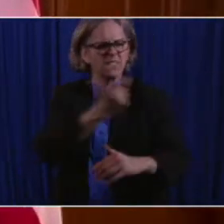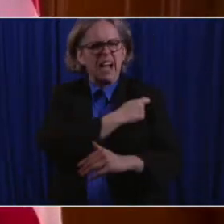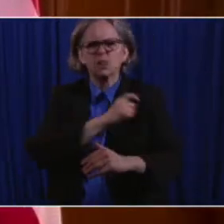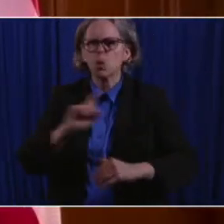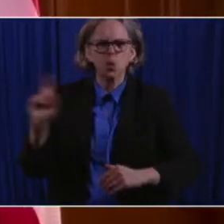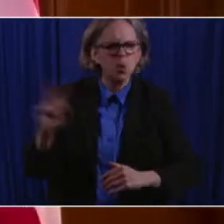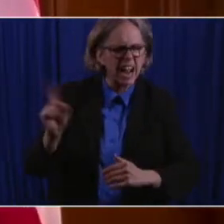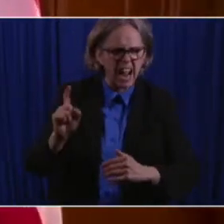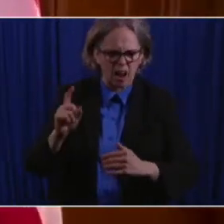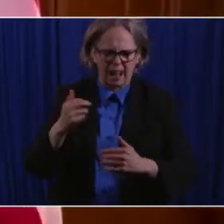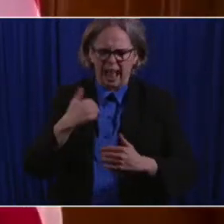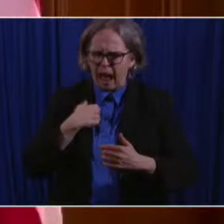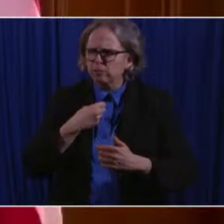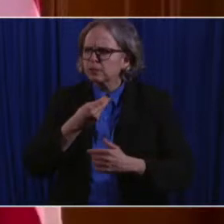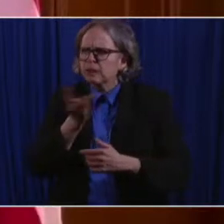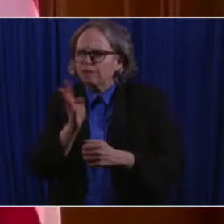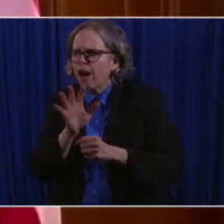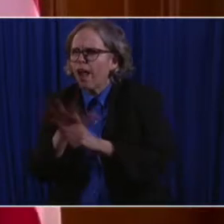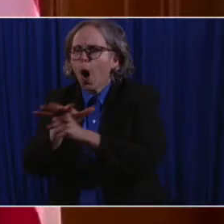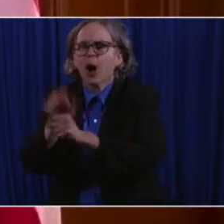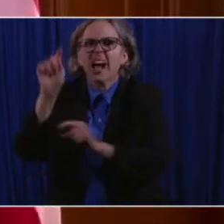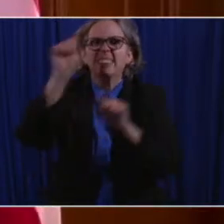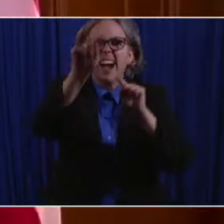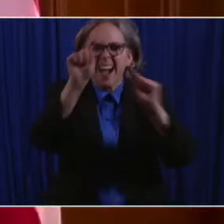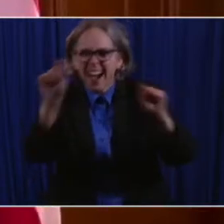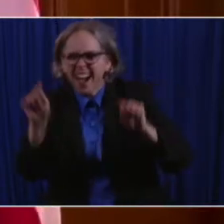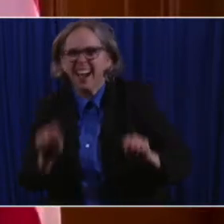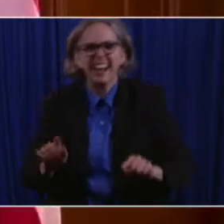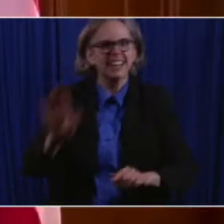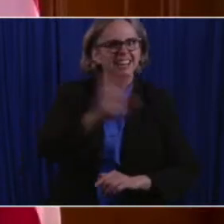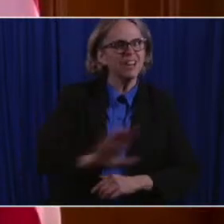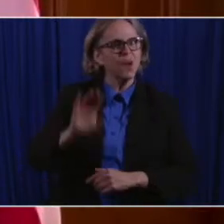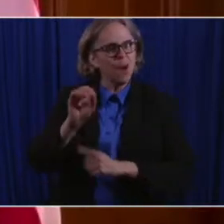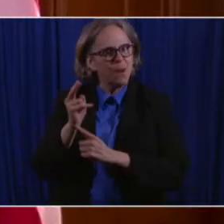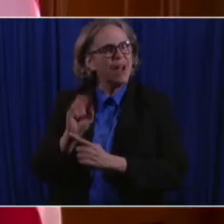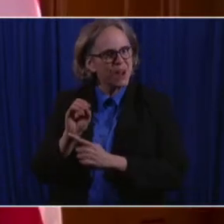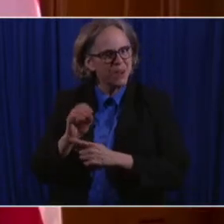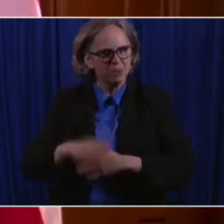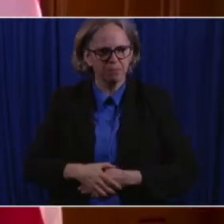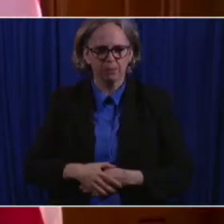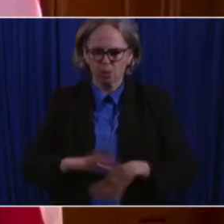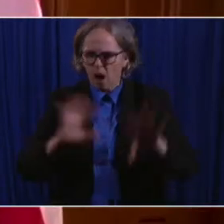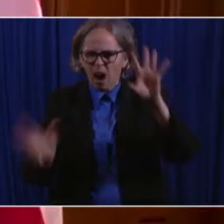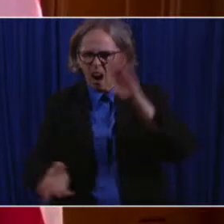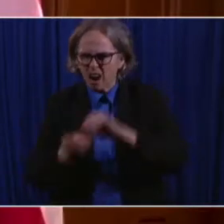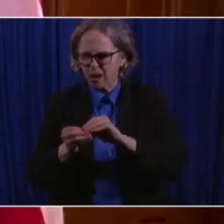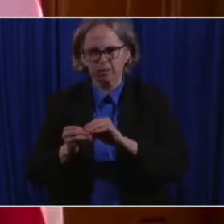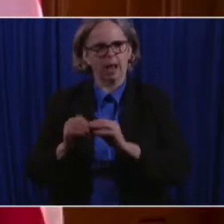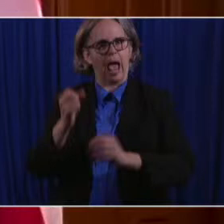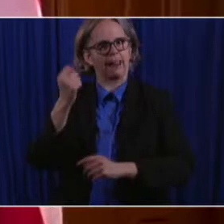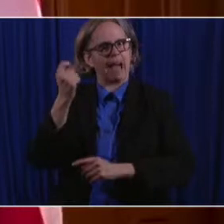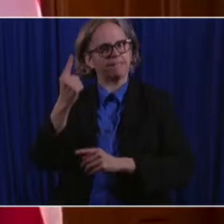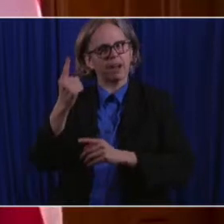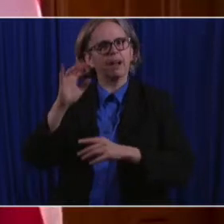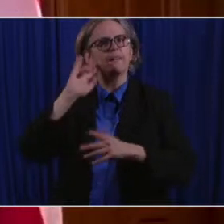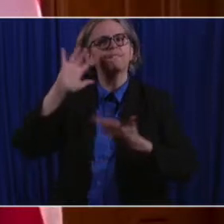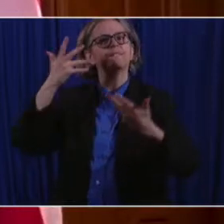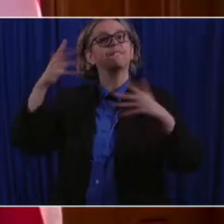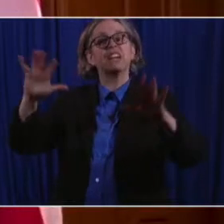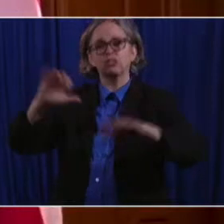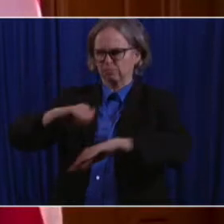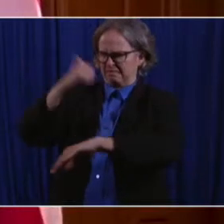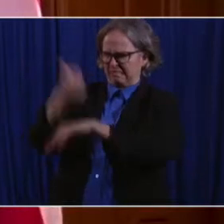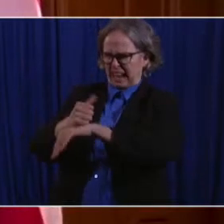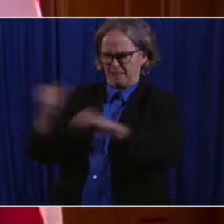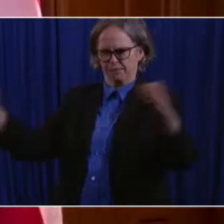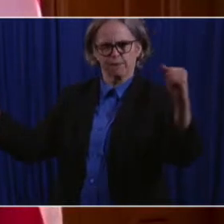getting closer in time. We will have 11 stationary sites, and I'll read those locations in a moment.